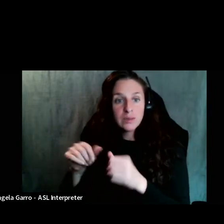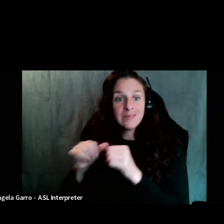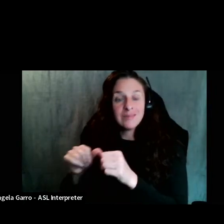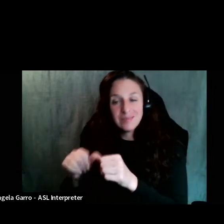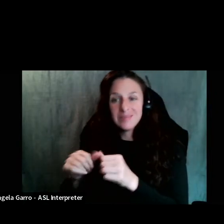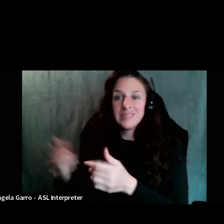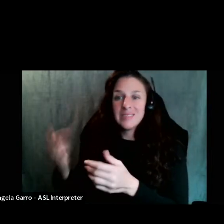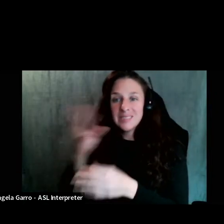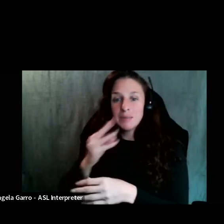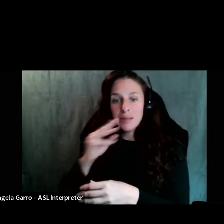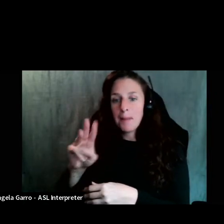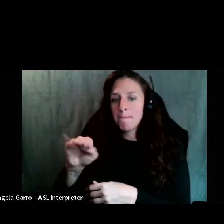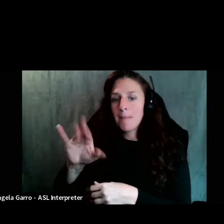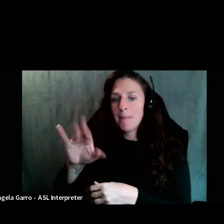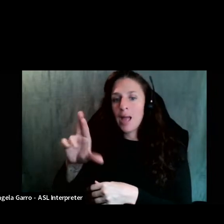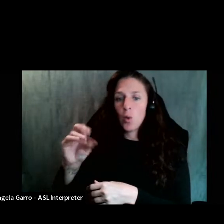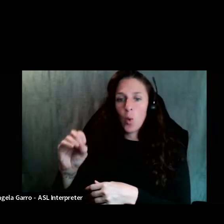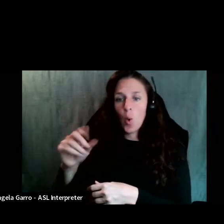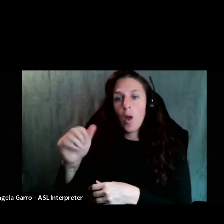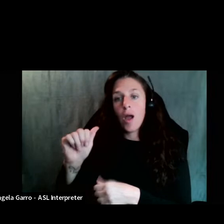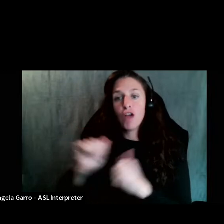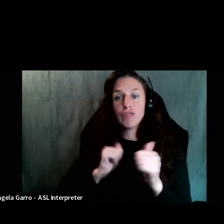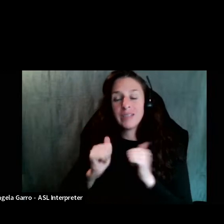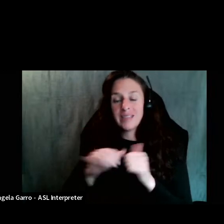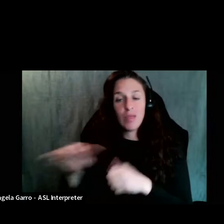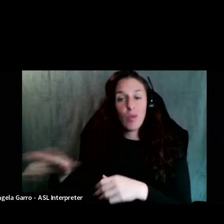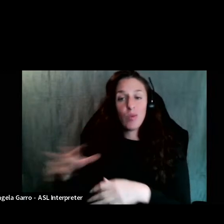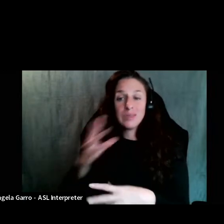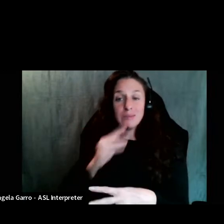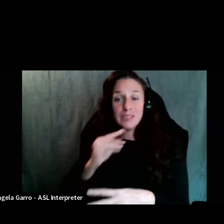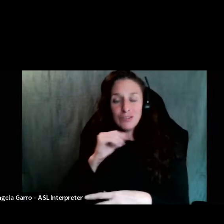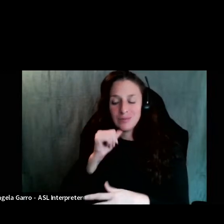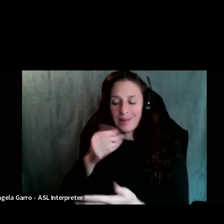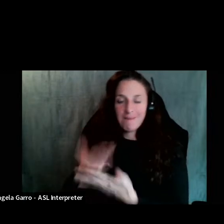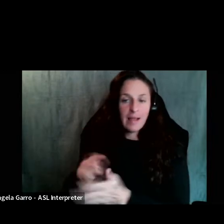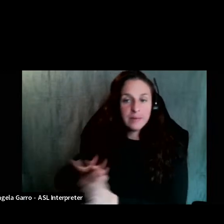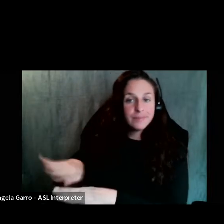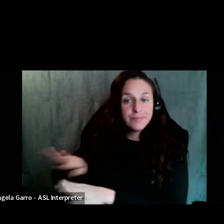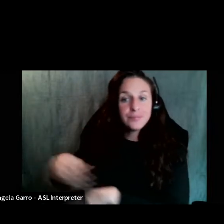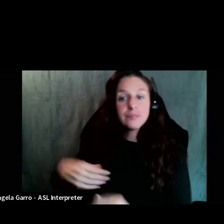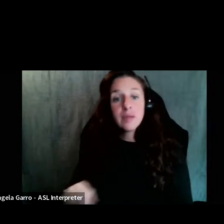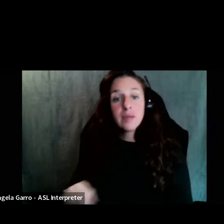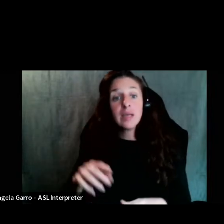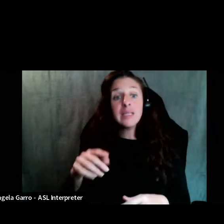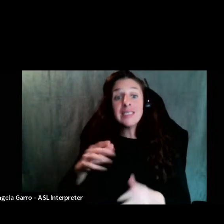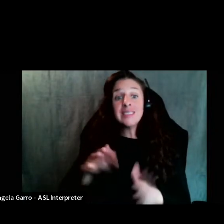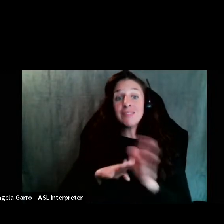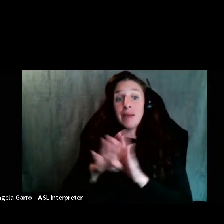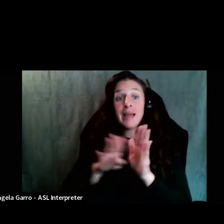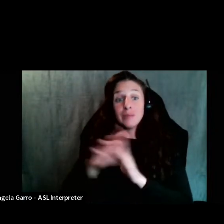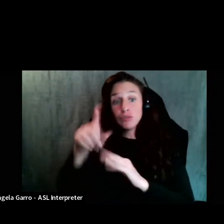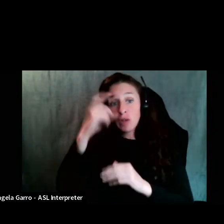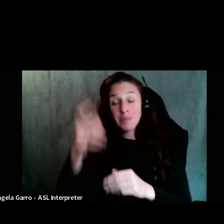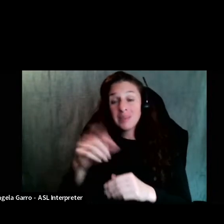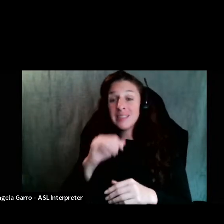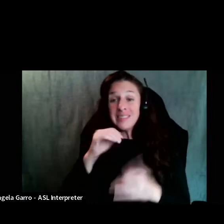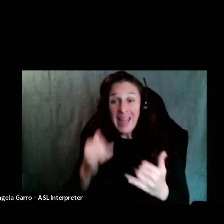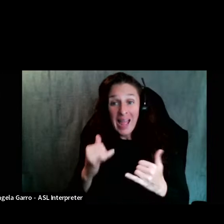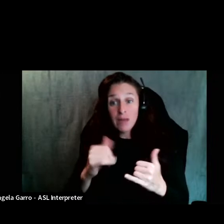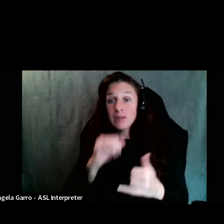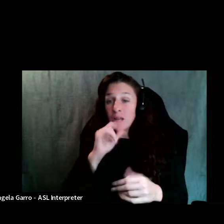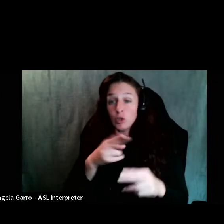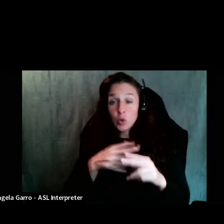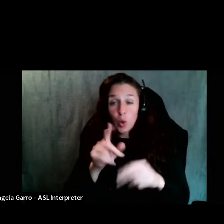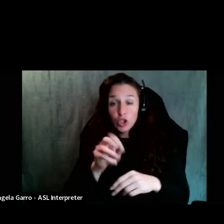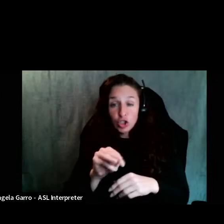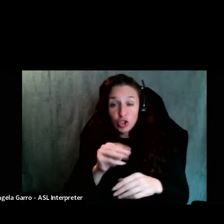microaggressions and those experiences aren't validated. Developmental trauma now not only has short-term impacts on students and their ability